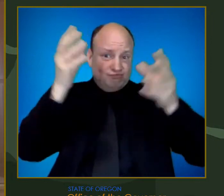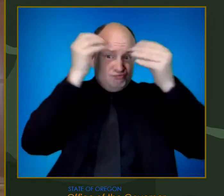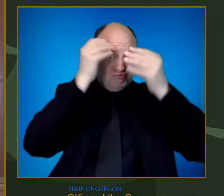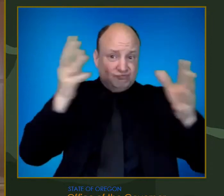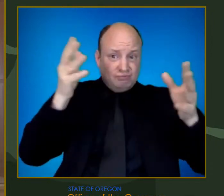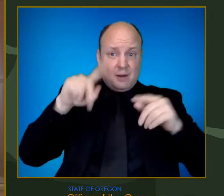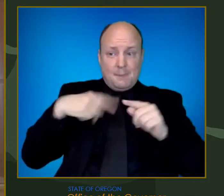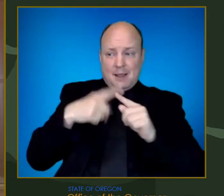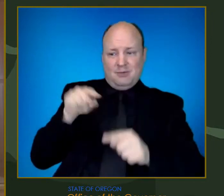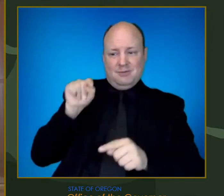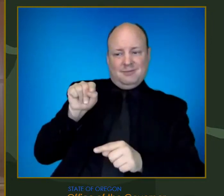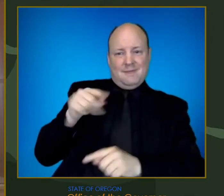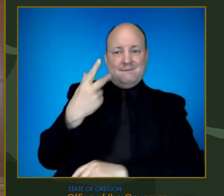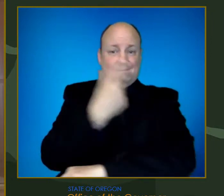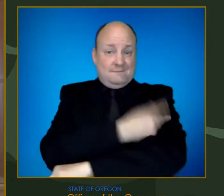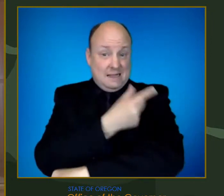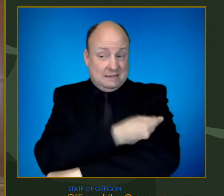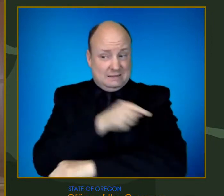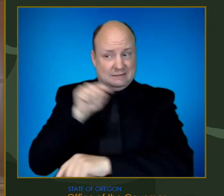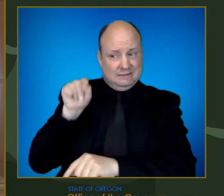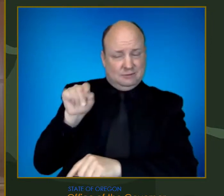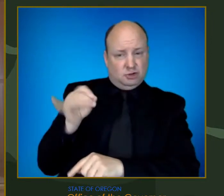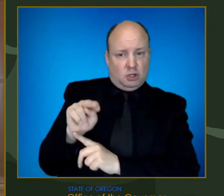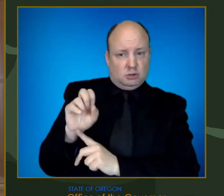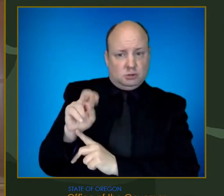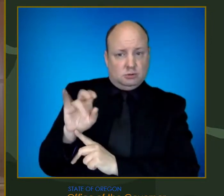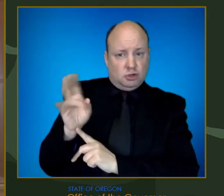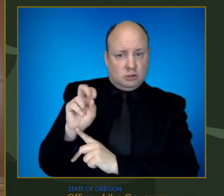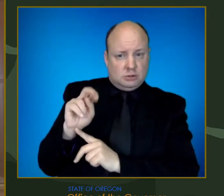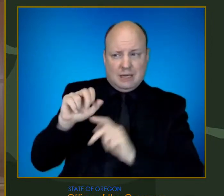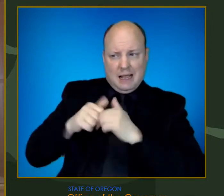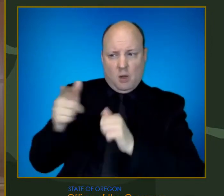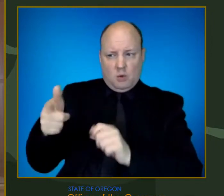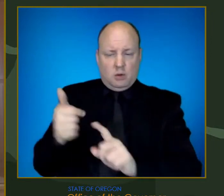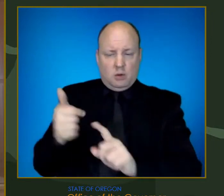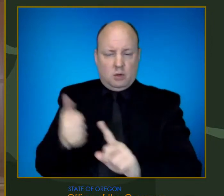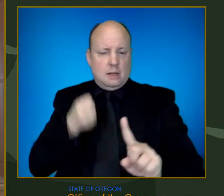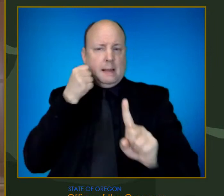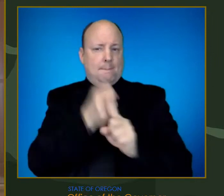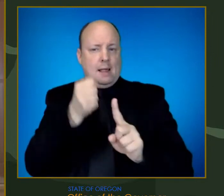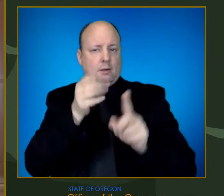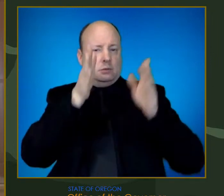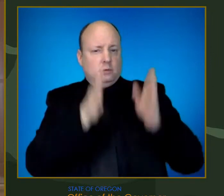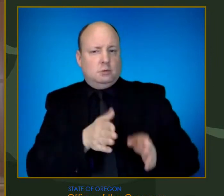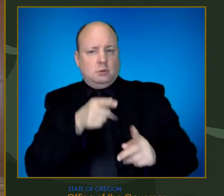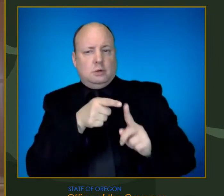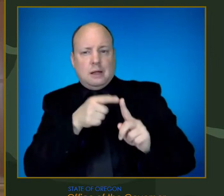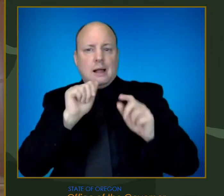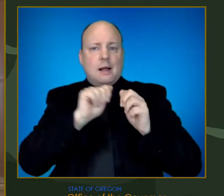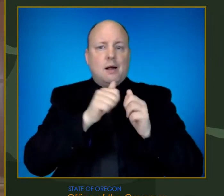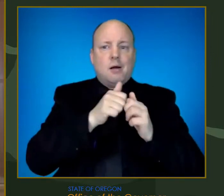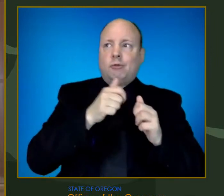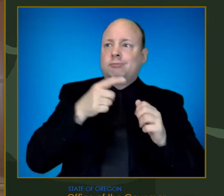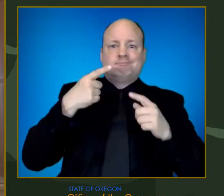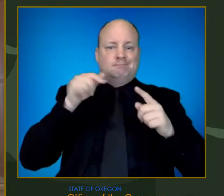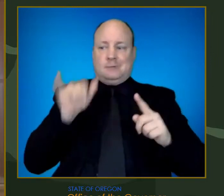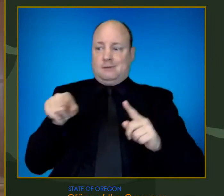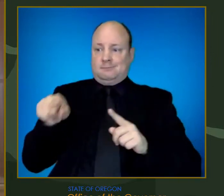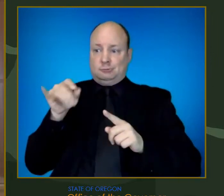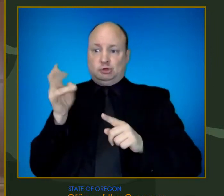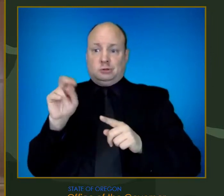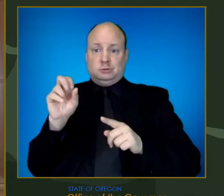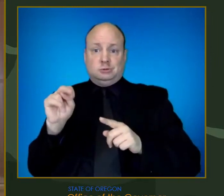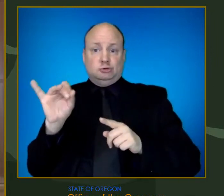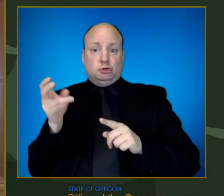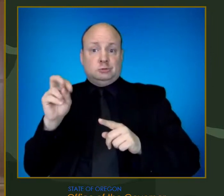vaccines and the impacts of the vaccines, their safety, their effectiveness from serious illness and death.